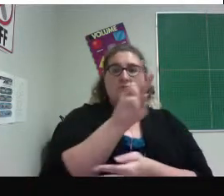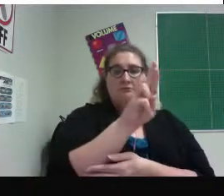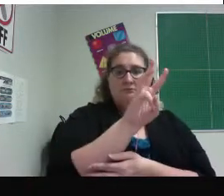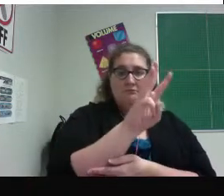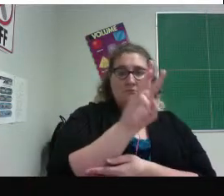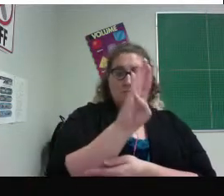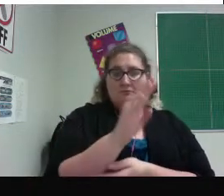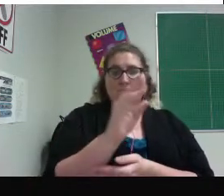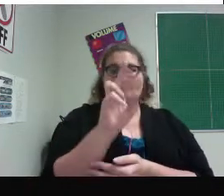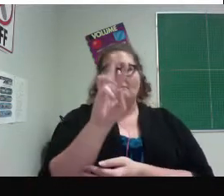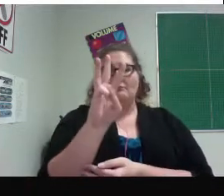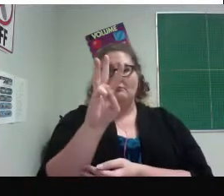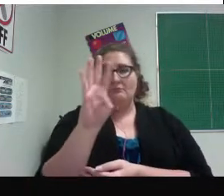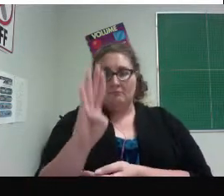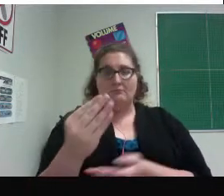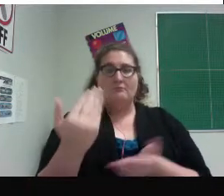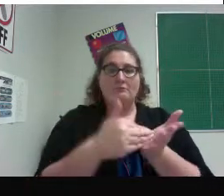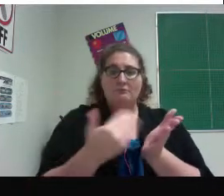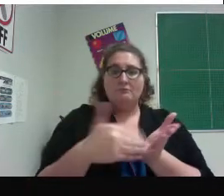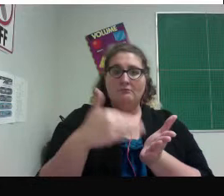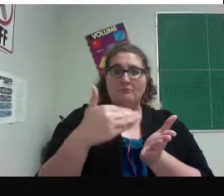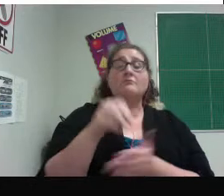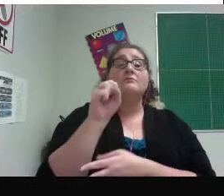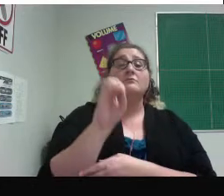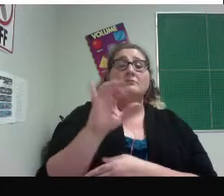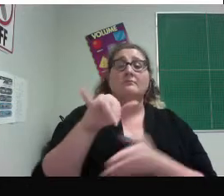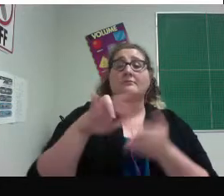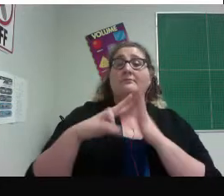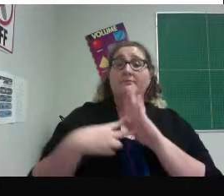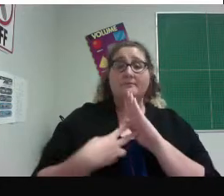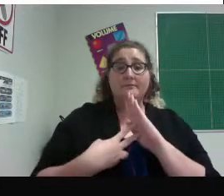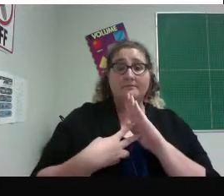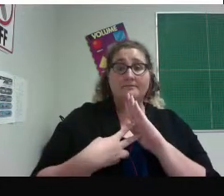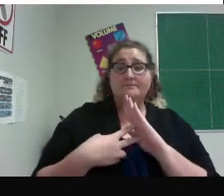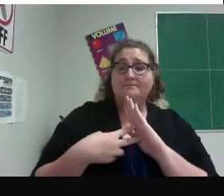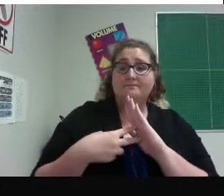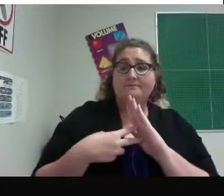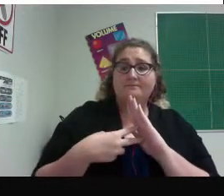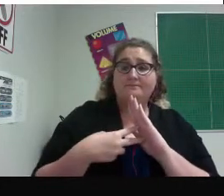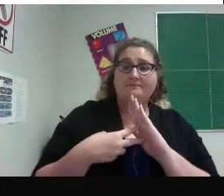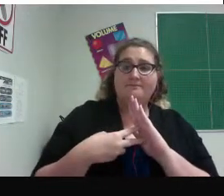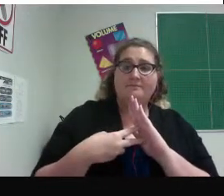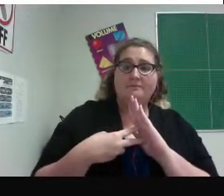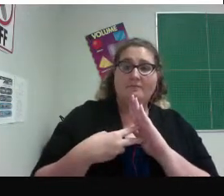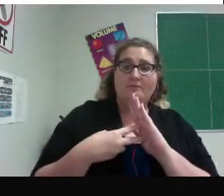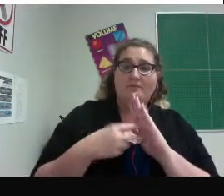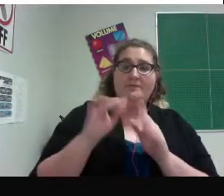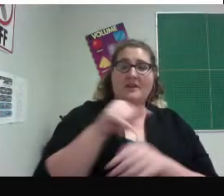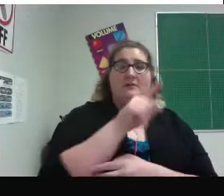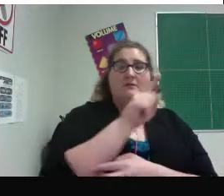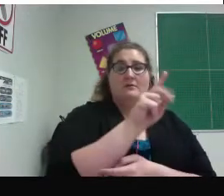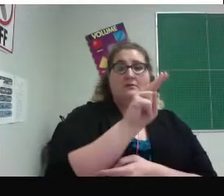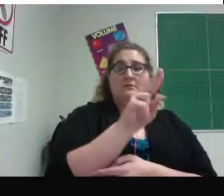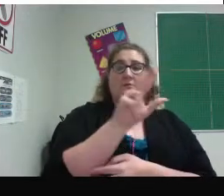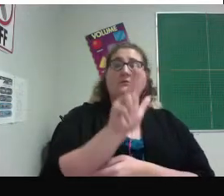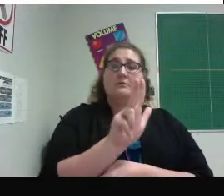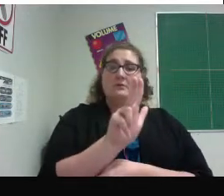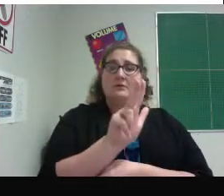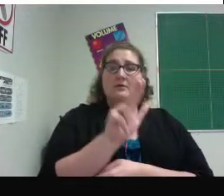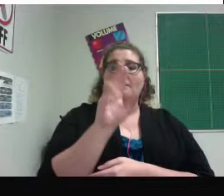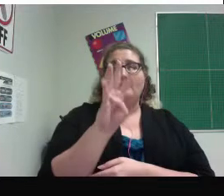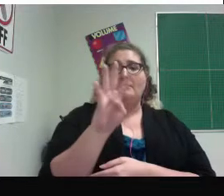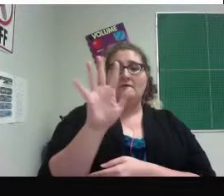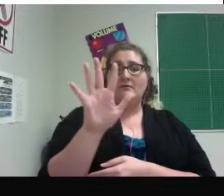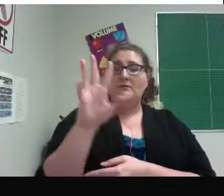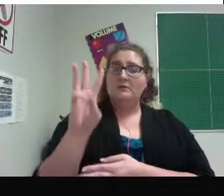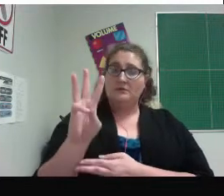RWB, RWB. So that means that this is our 1, 2,